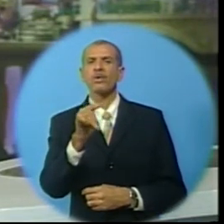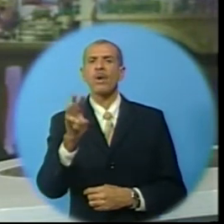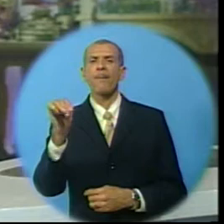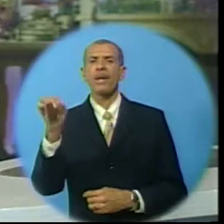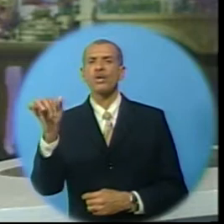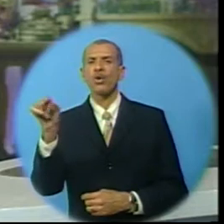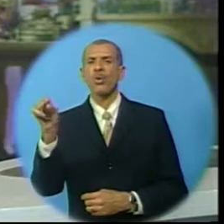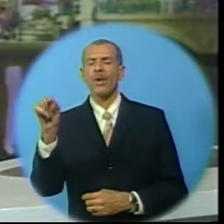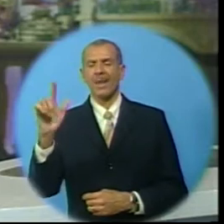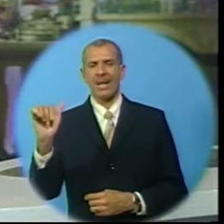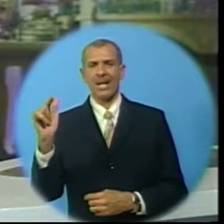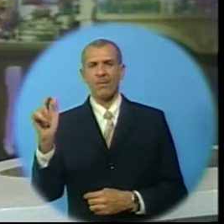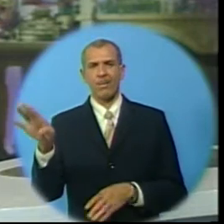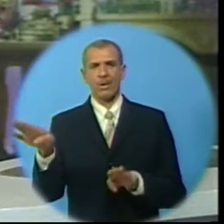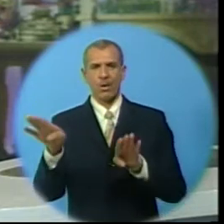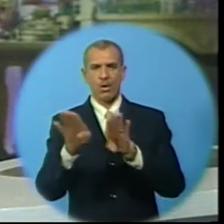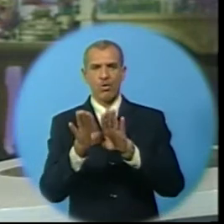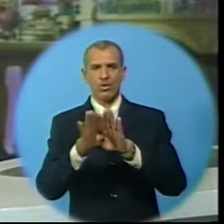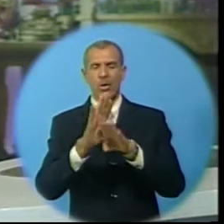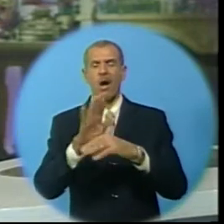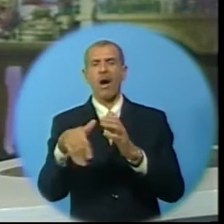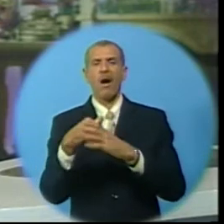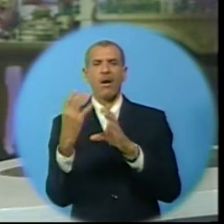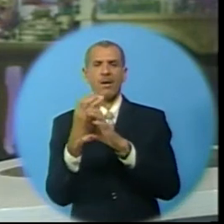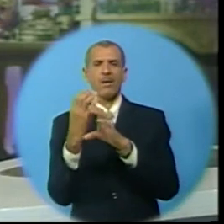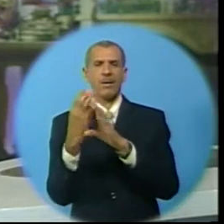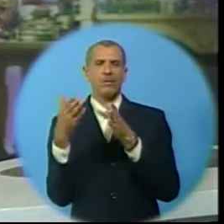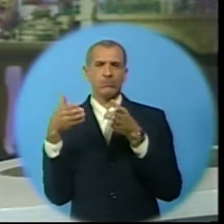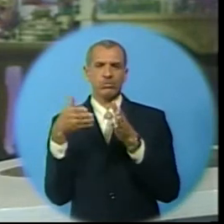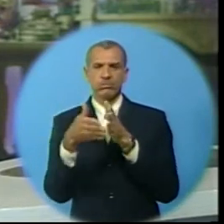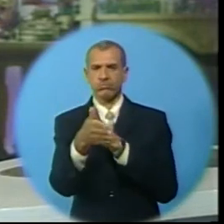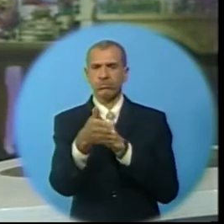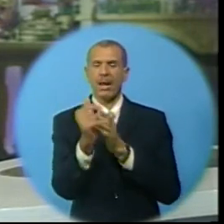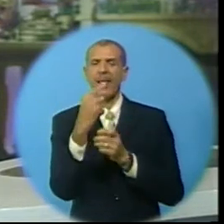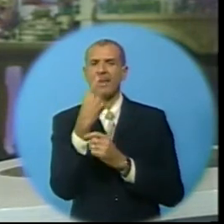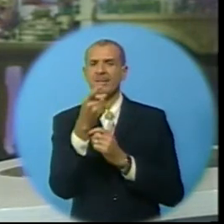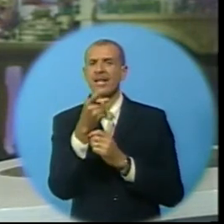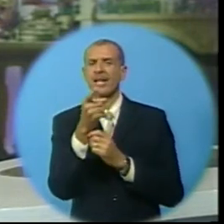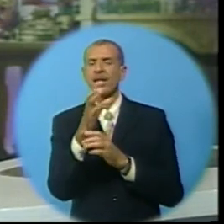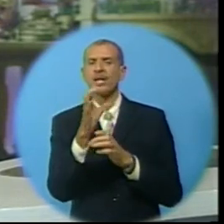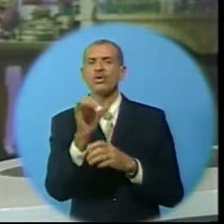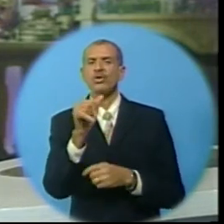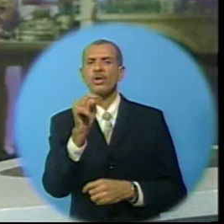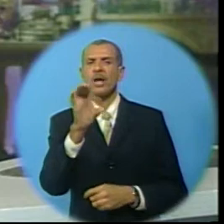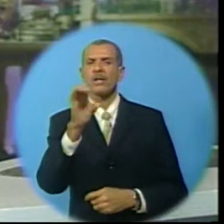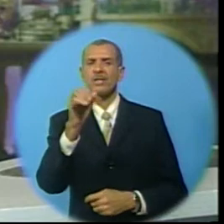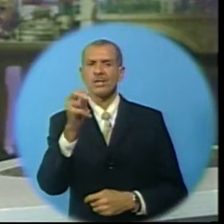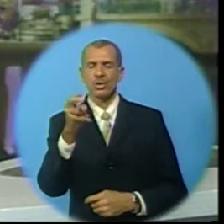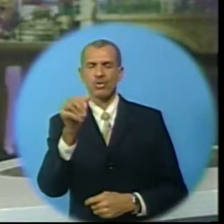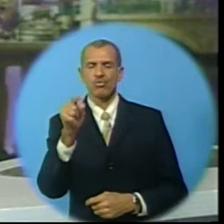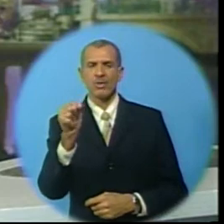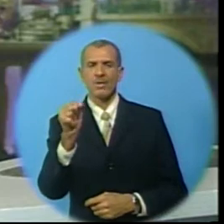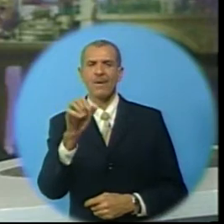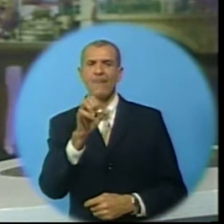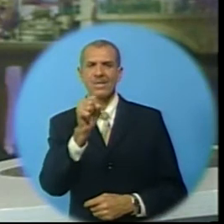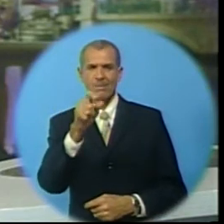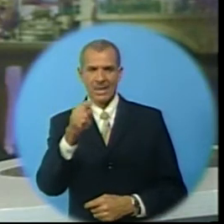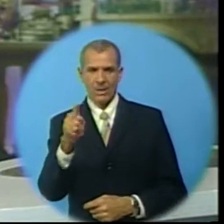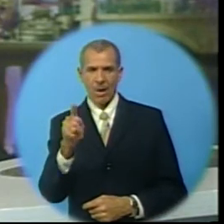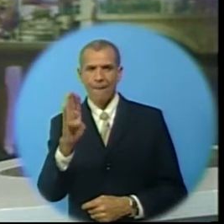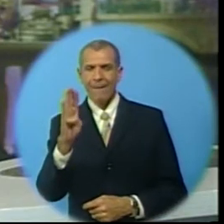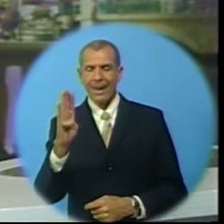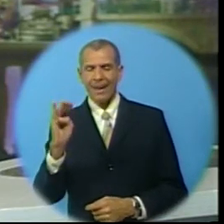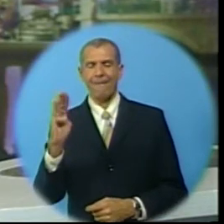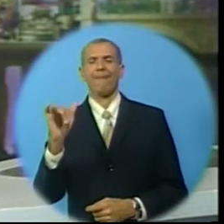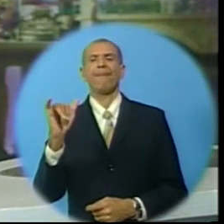Mango Lane Road will be closed to all vehicular traffic. In addition, Church Street from its junction with Speightstown Bypass